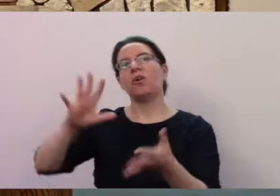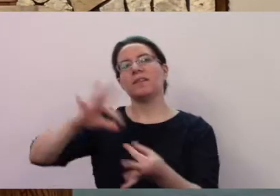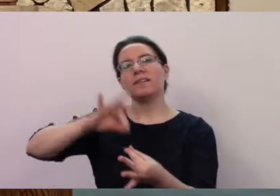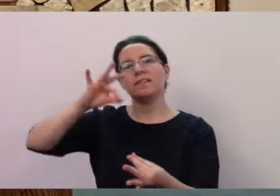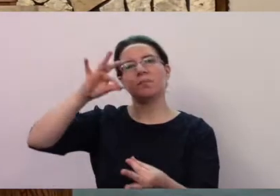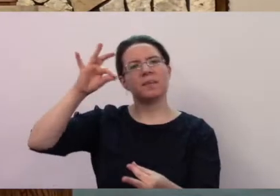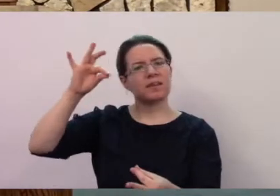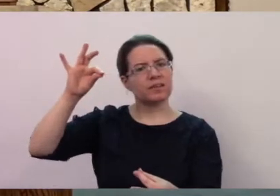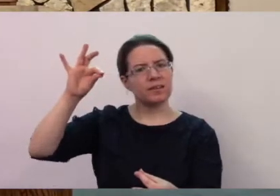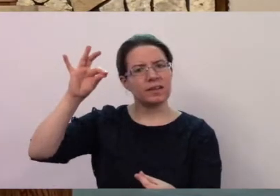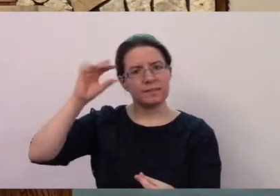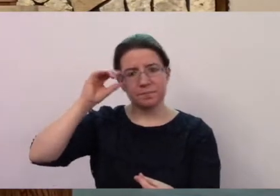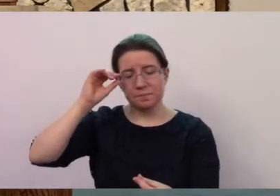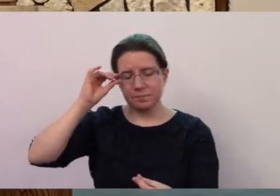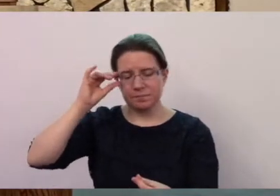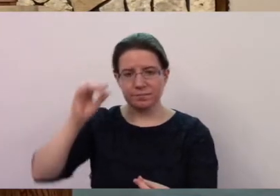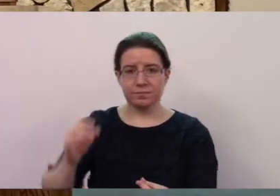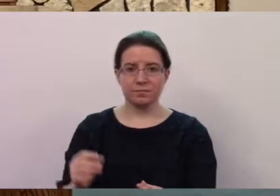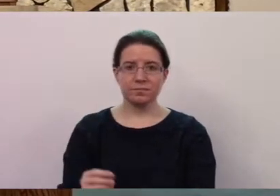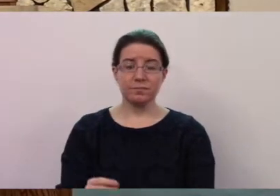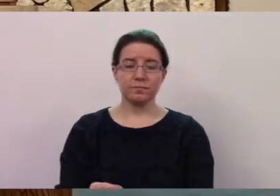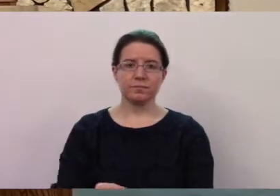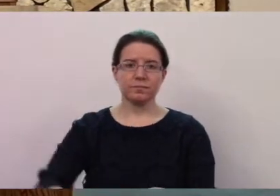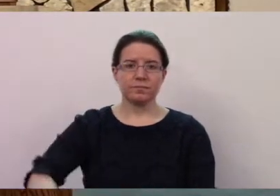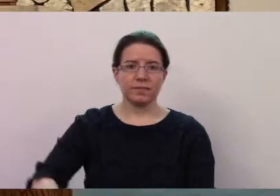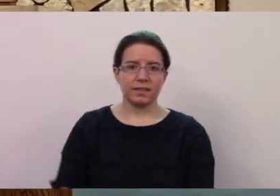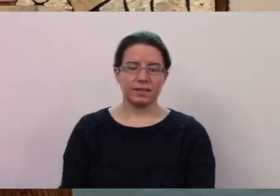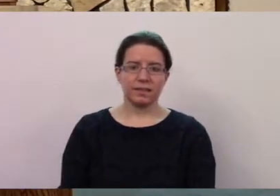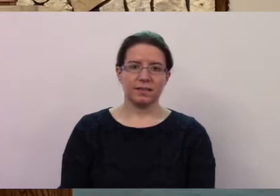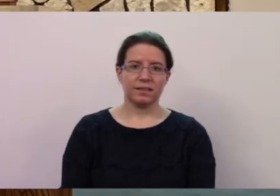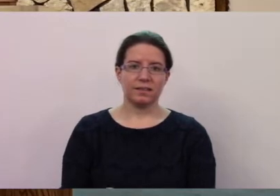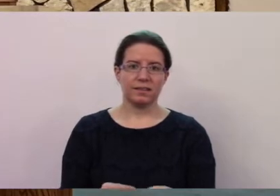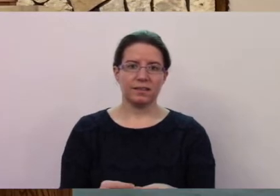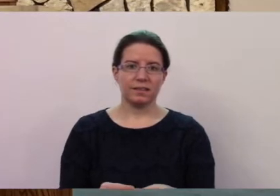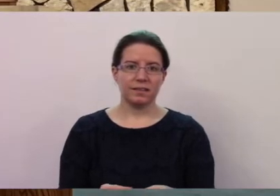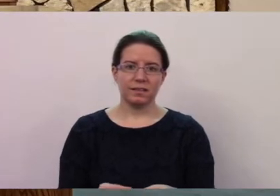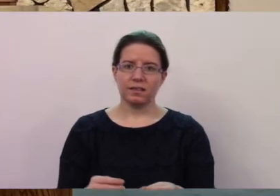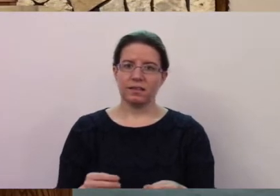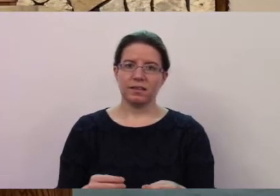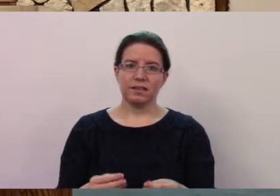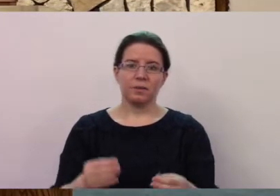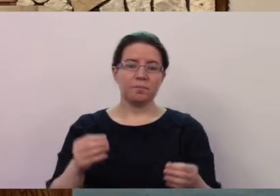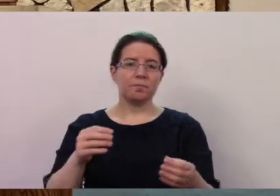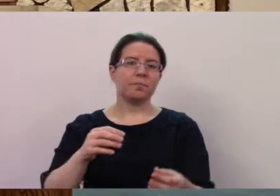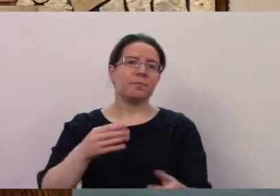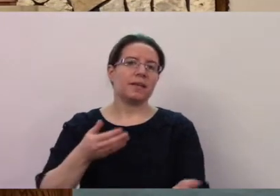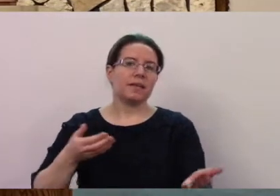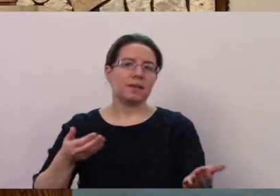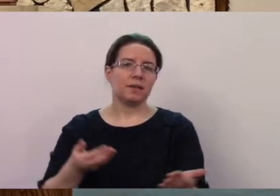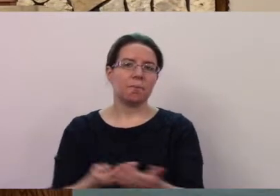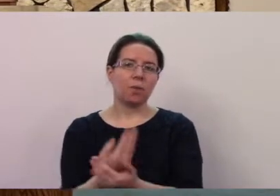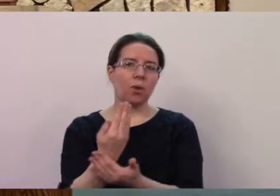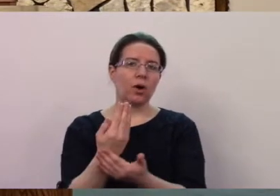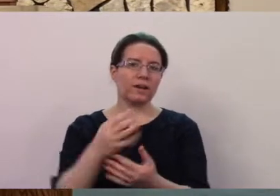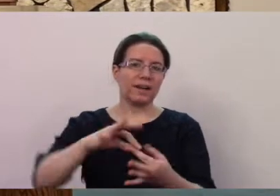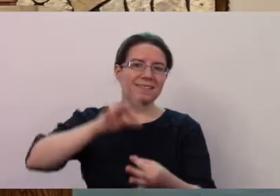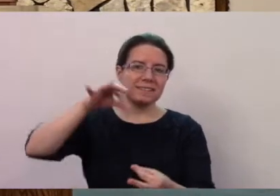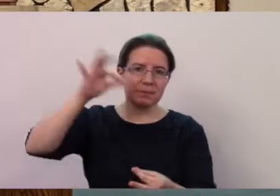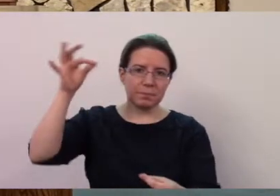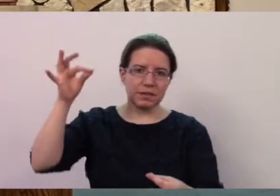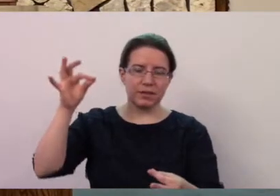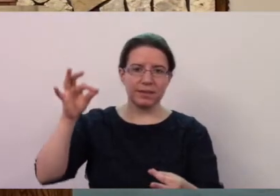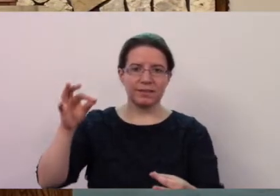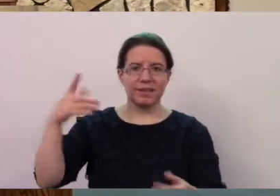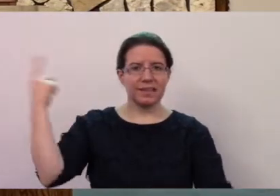Okay. You guys are thinking it's about an earthly kingdom. But it's something eternal. Yes. It's something more than